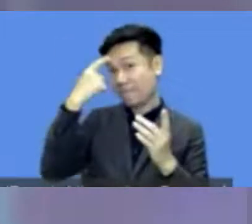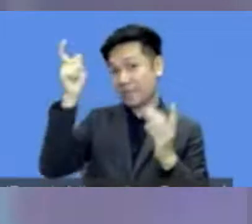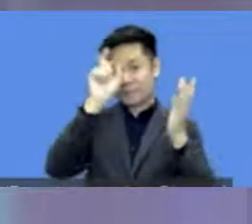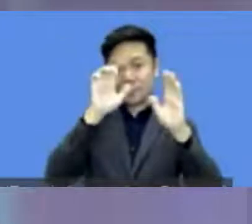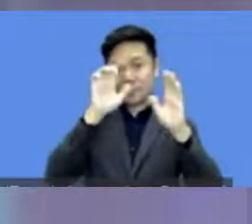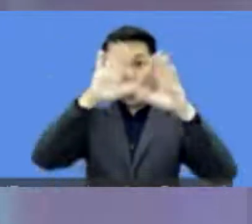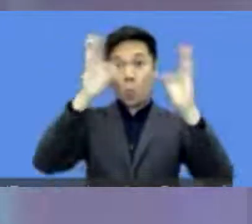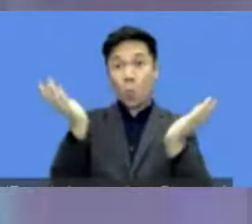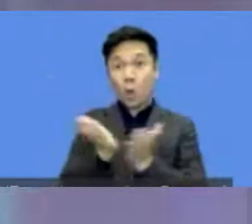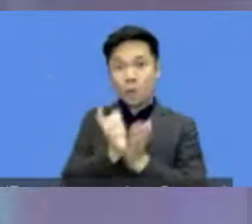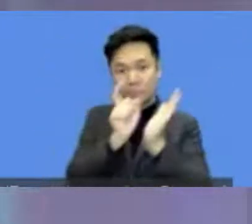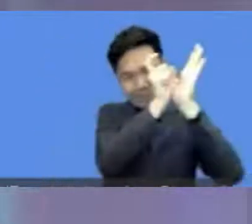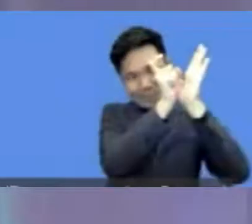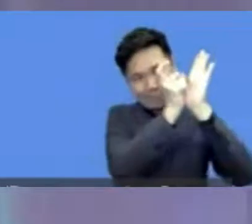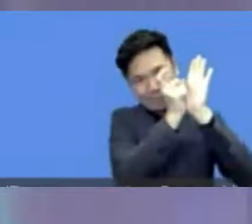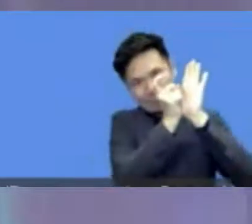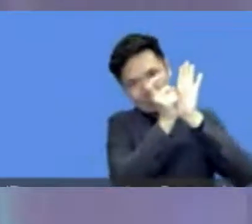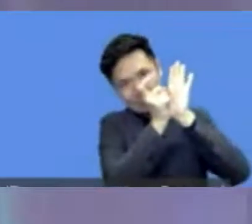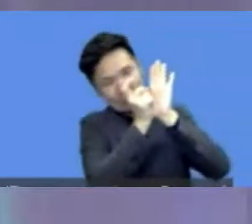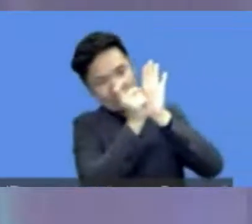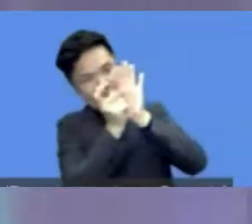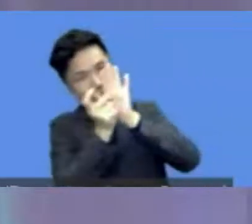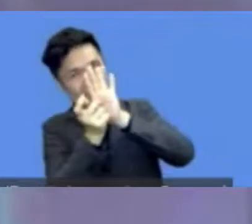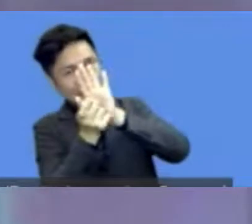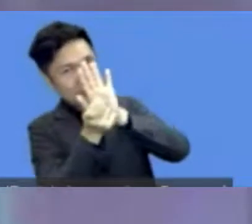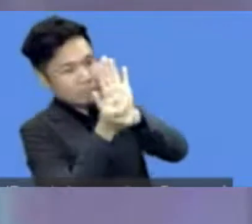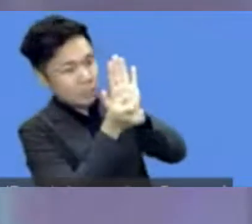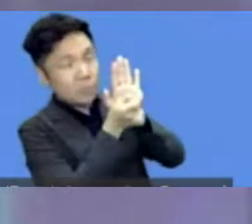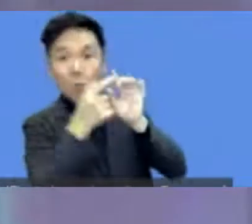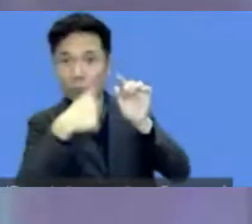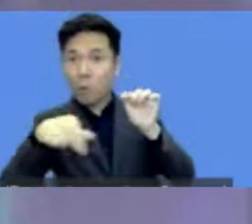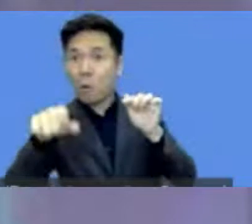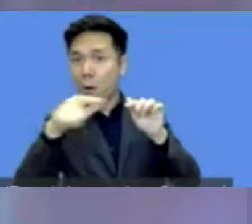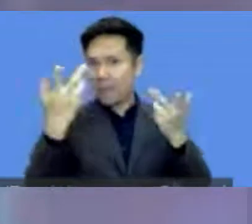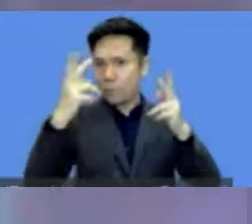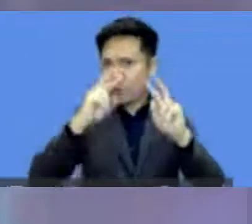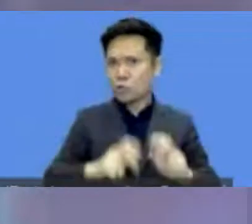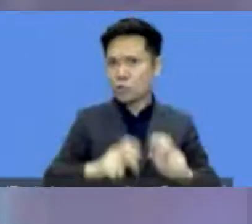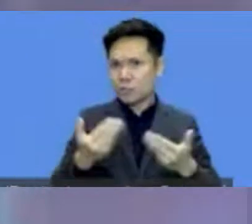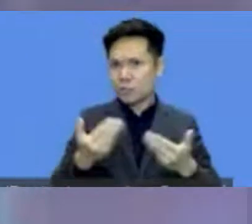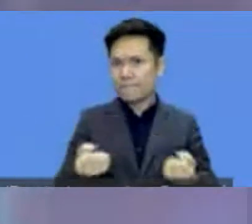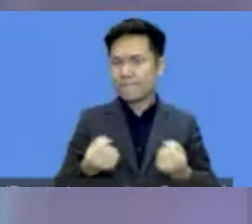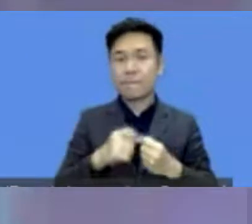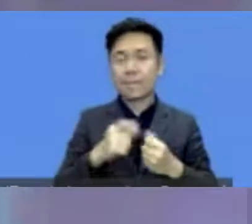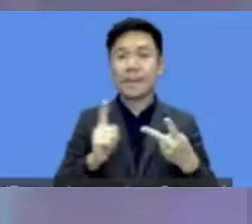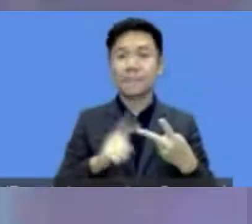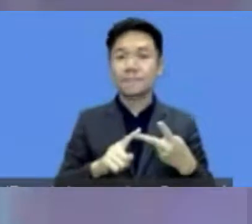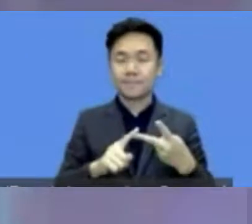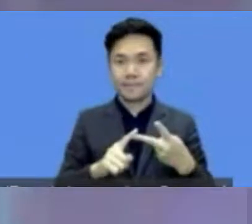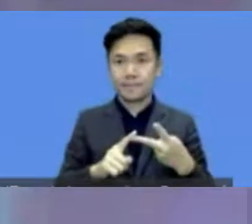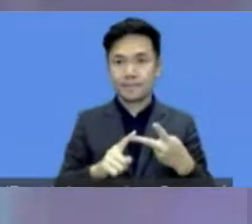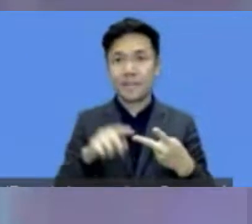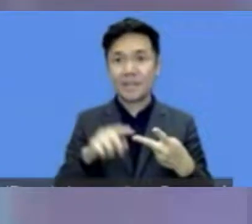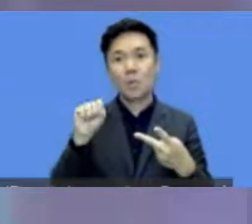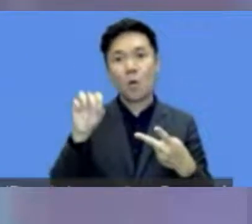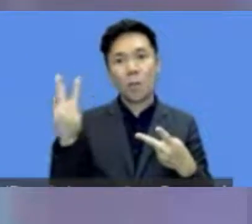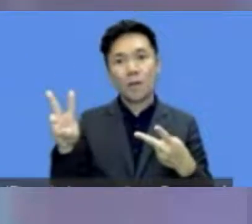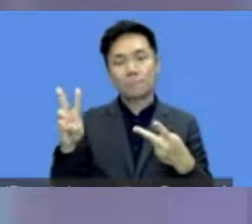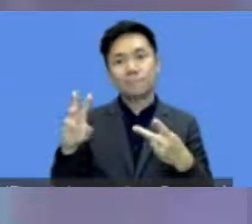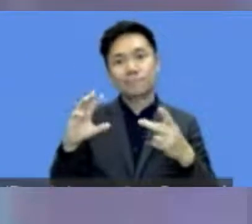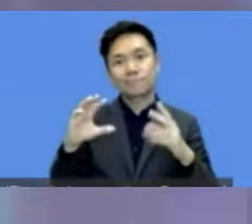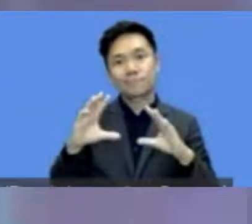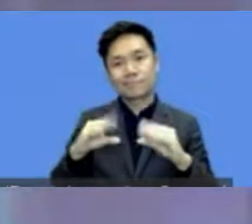is also working on in terms of research. That's one. And in terms of software, well, I would myself promote free and